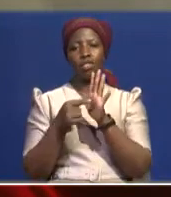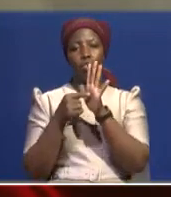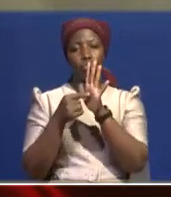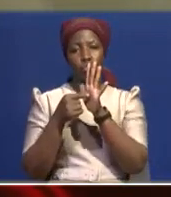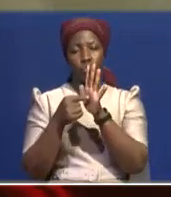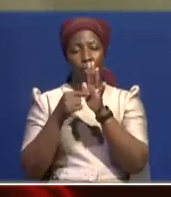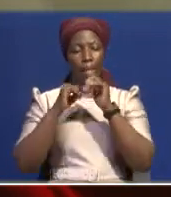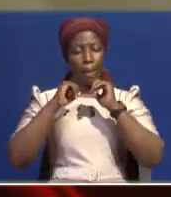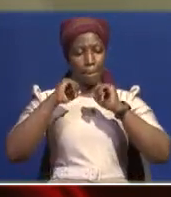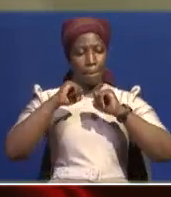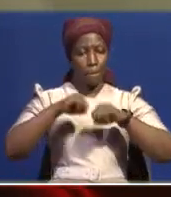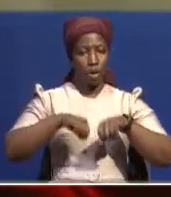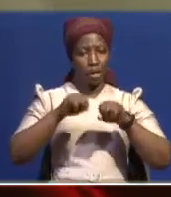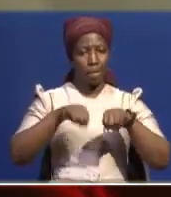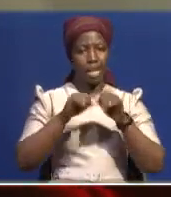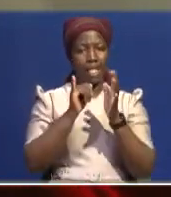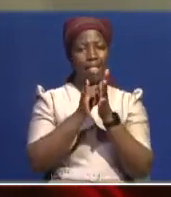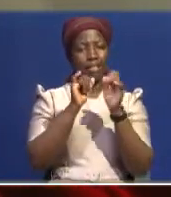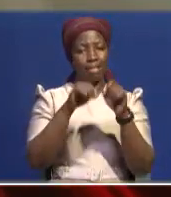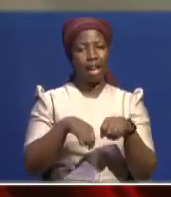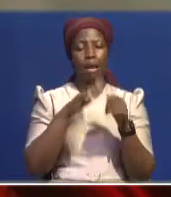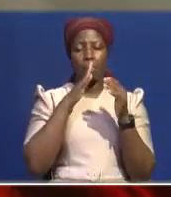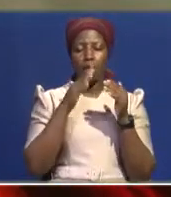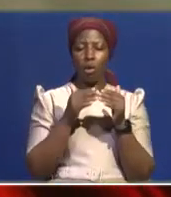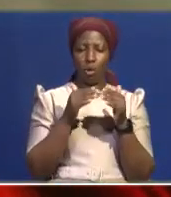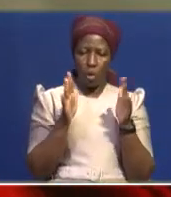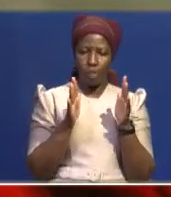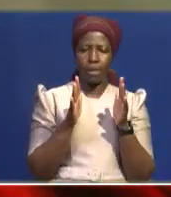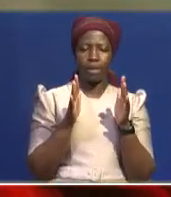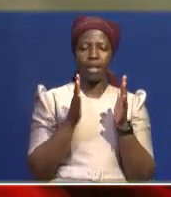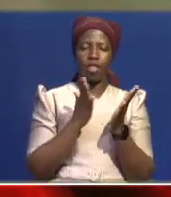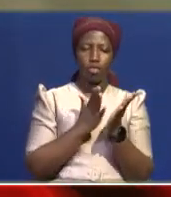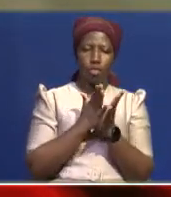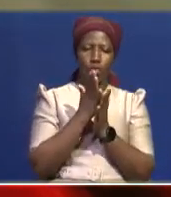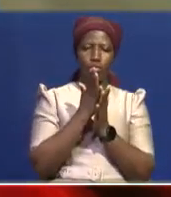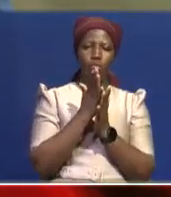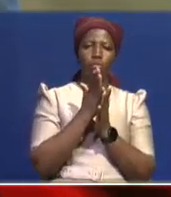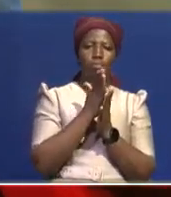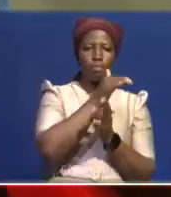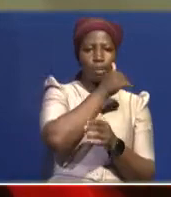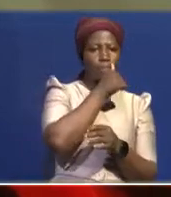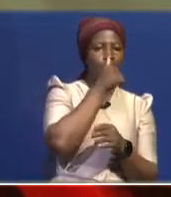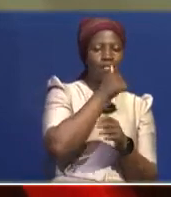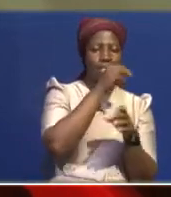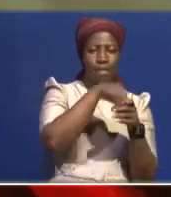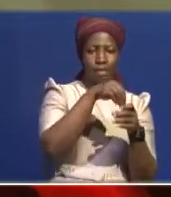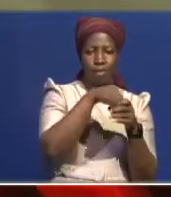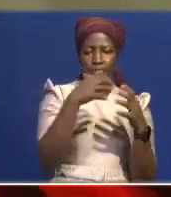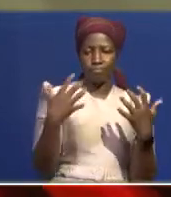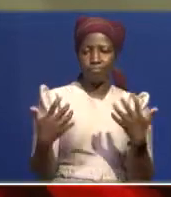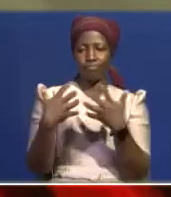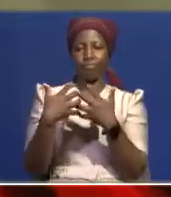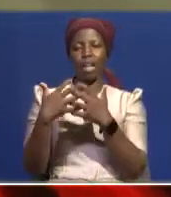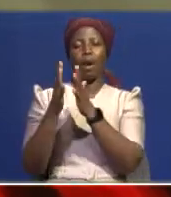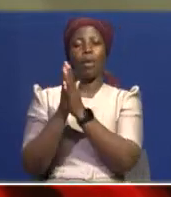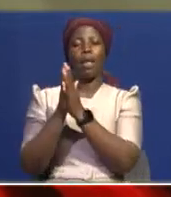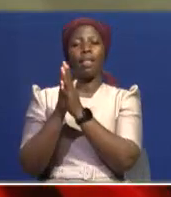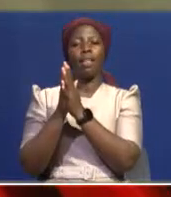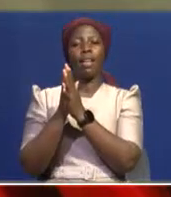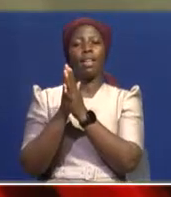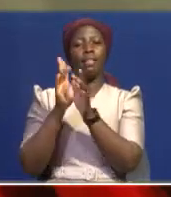the possibilities that can be unlocked by aligning private investment with a broader